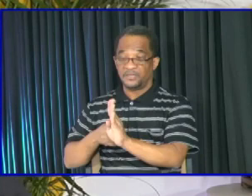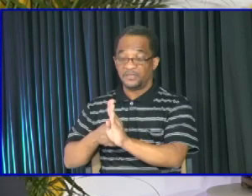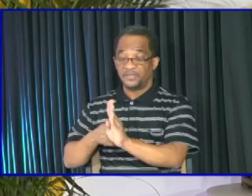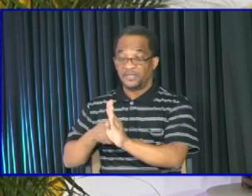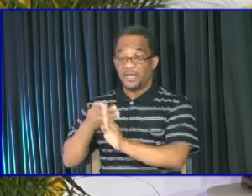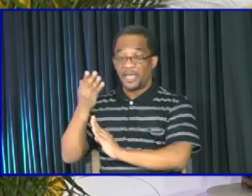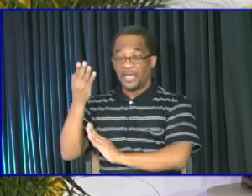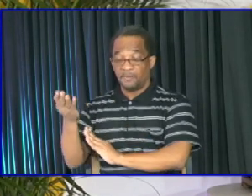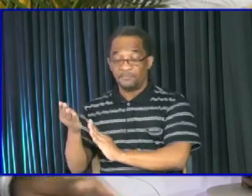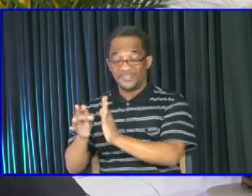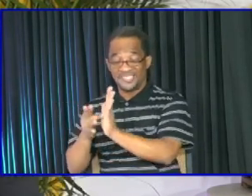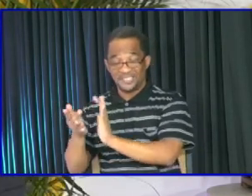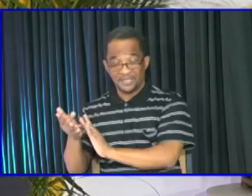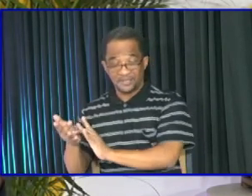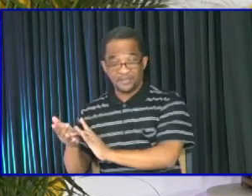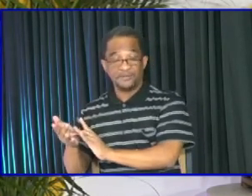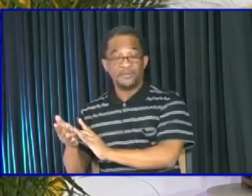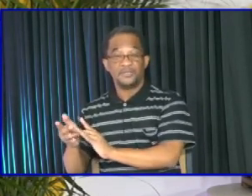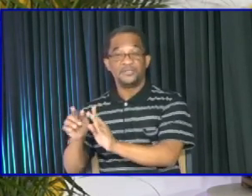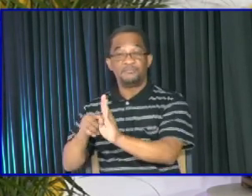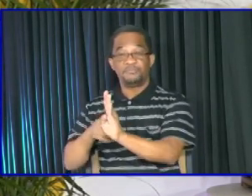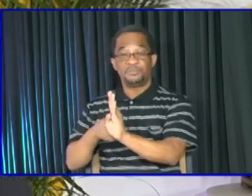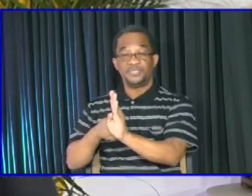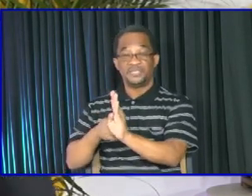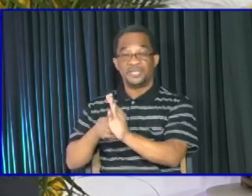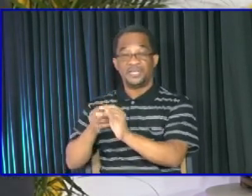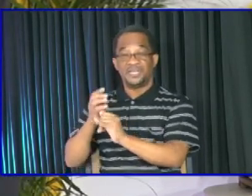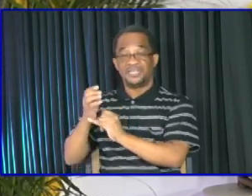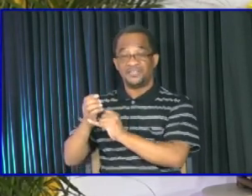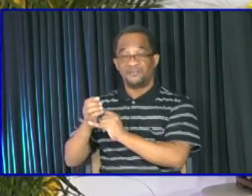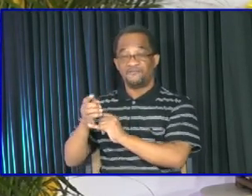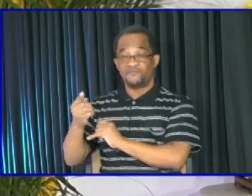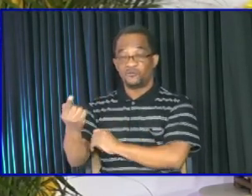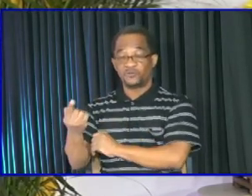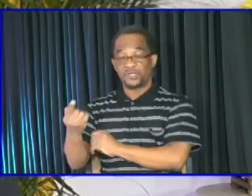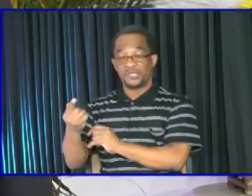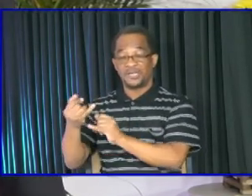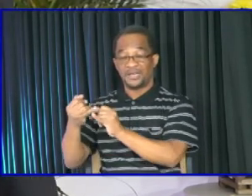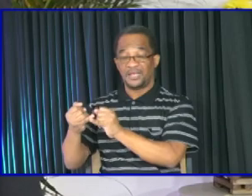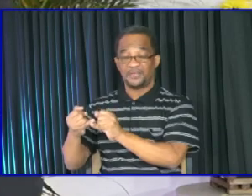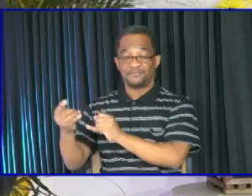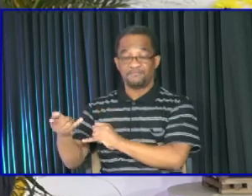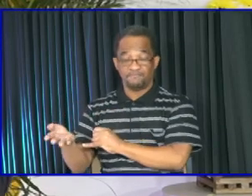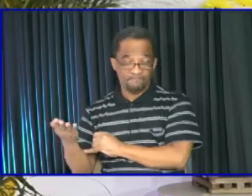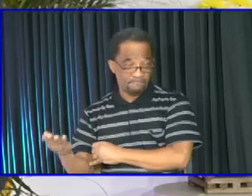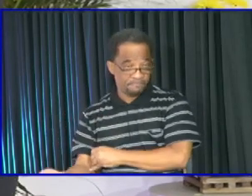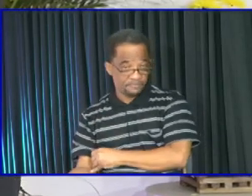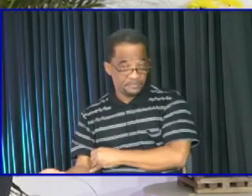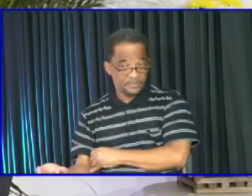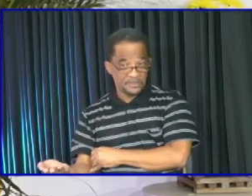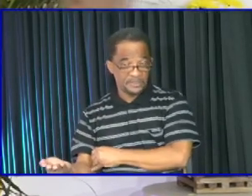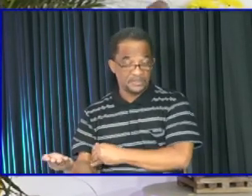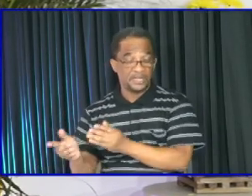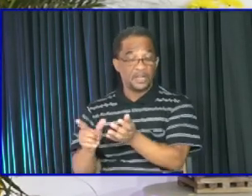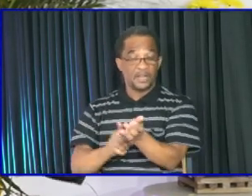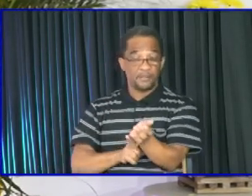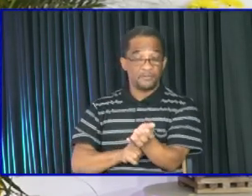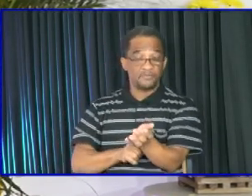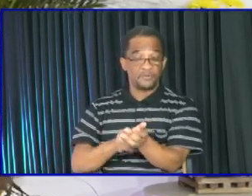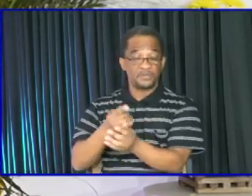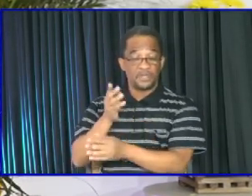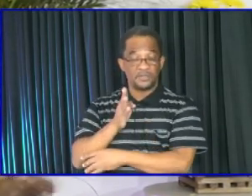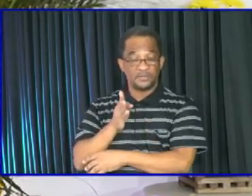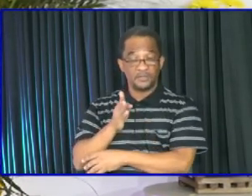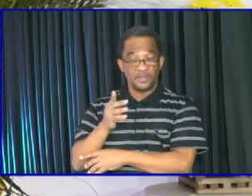the Omega, the beginning and the end, the first and the last, Jesus. The Lamb of God who takes away